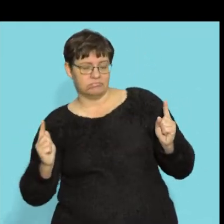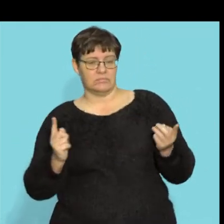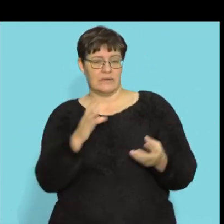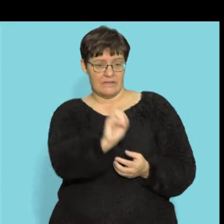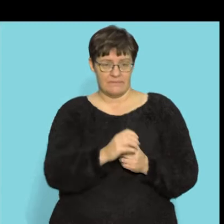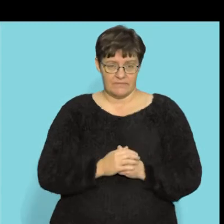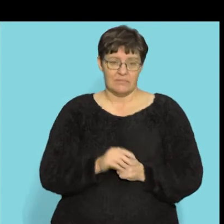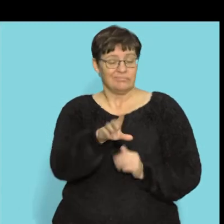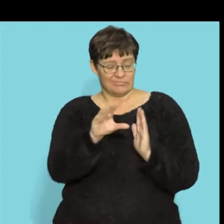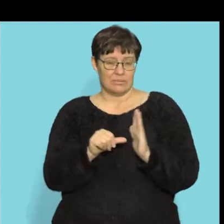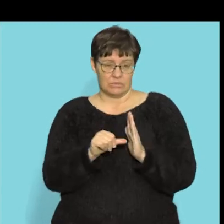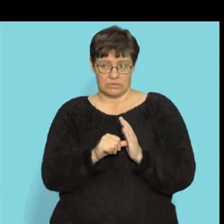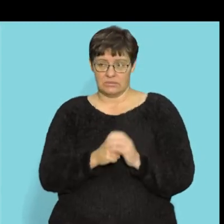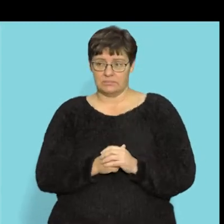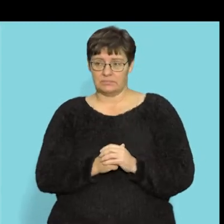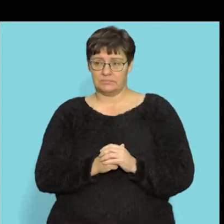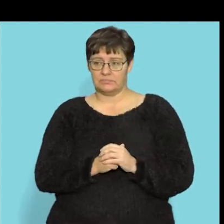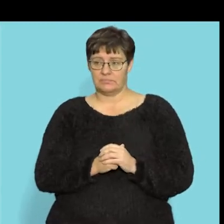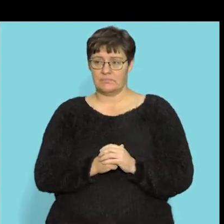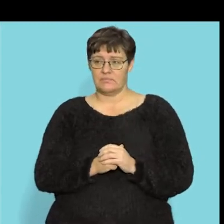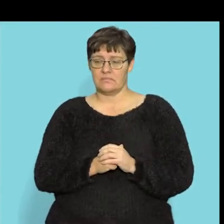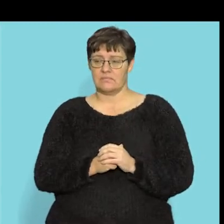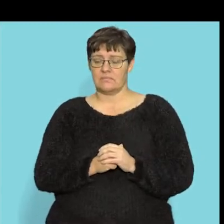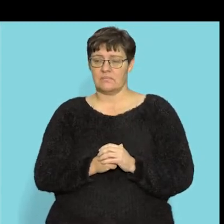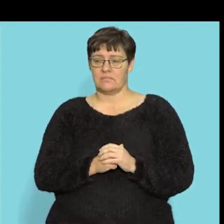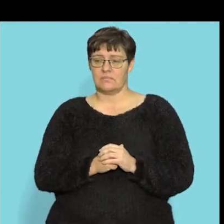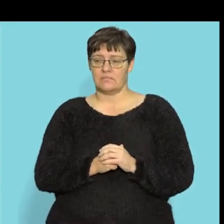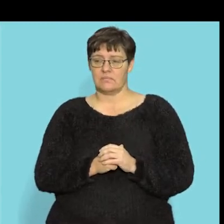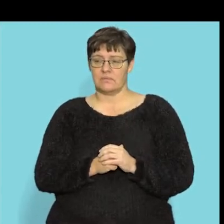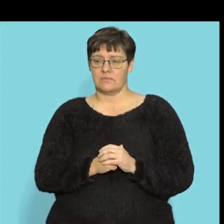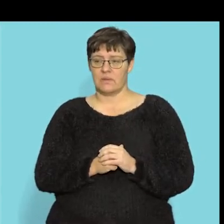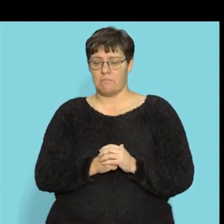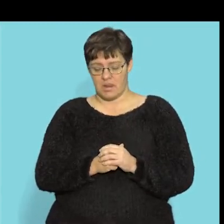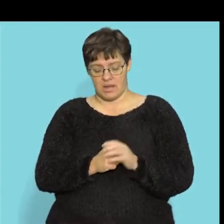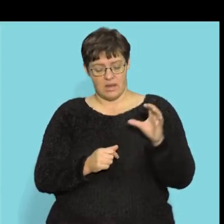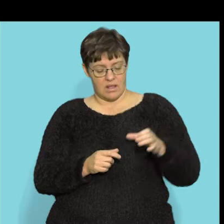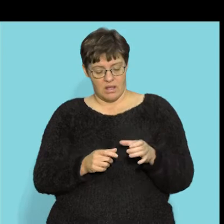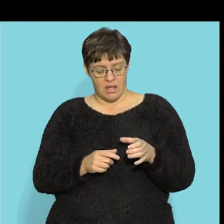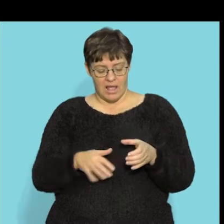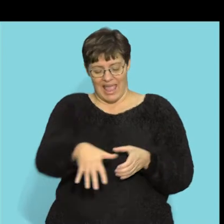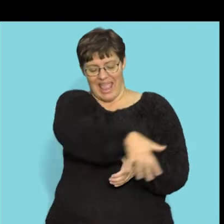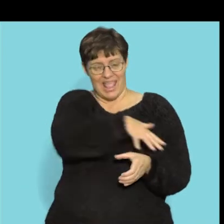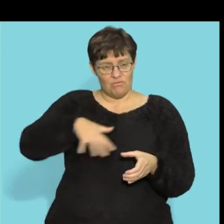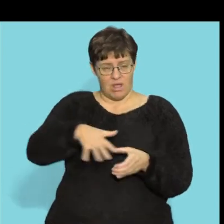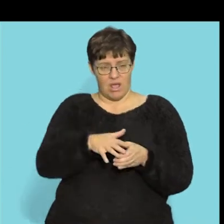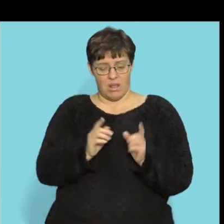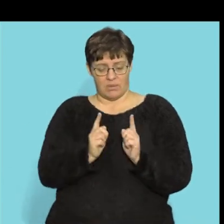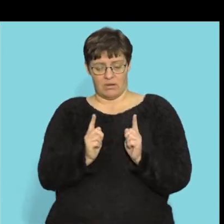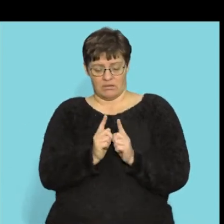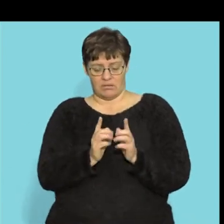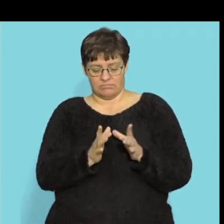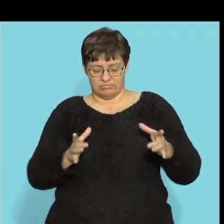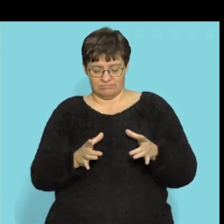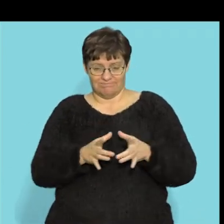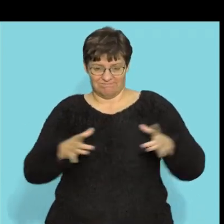factor that we want to discuss. And then we talk of diameter or area. So if we talk of a diameter, it means